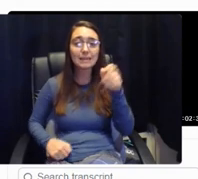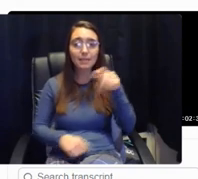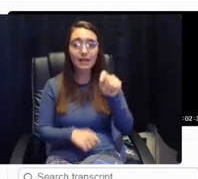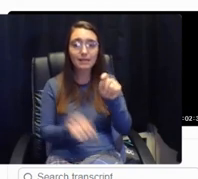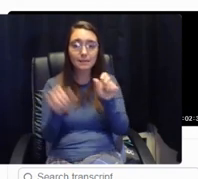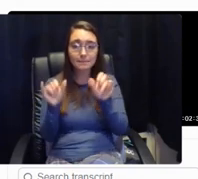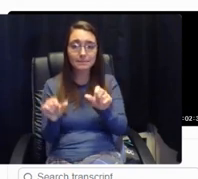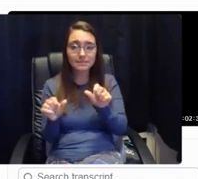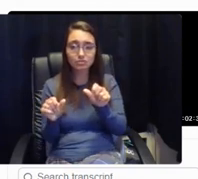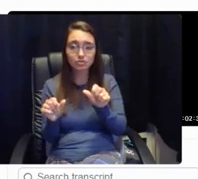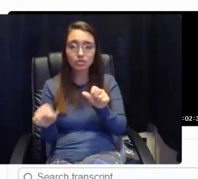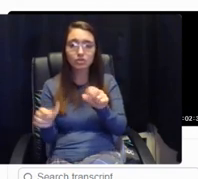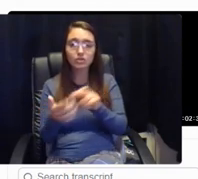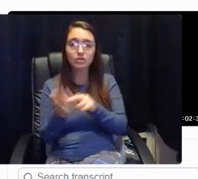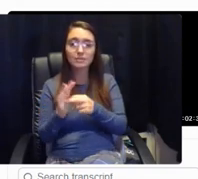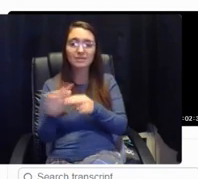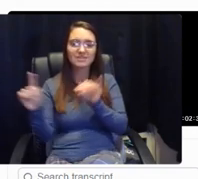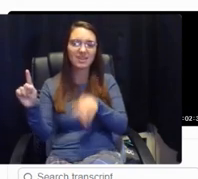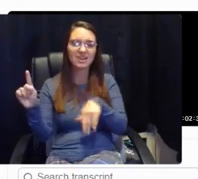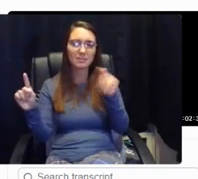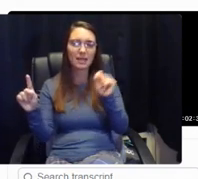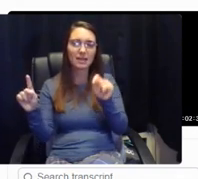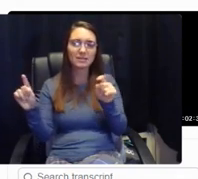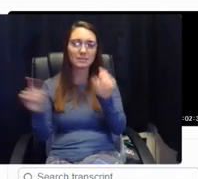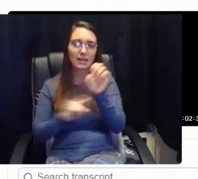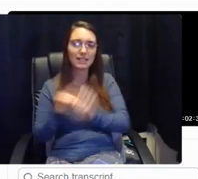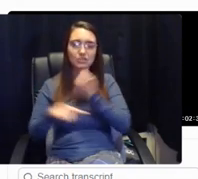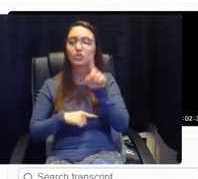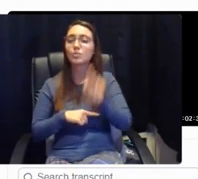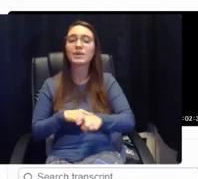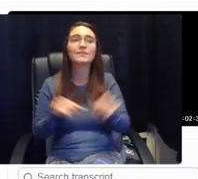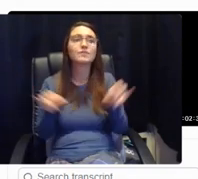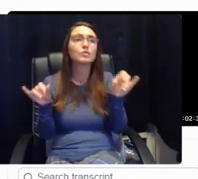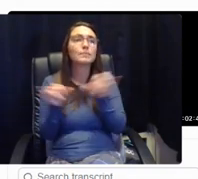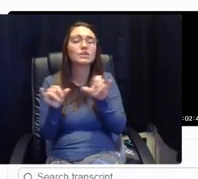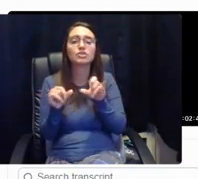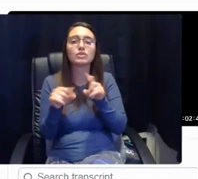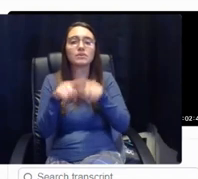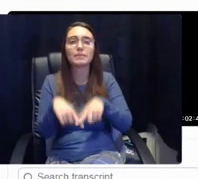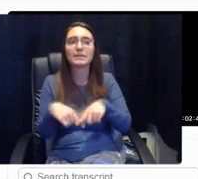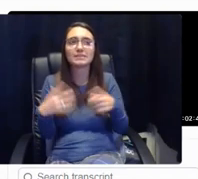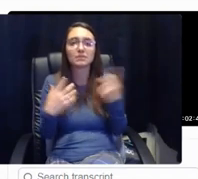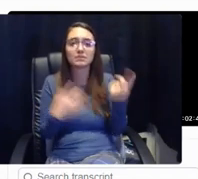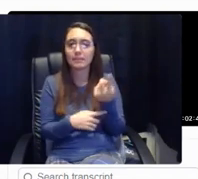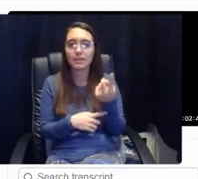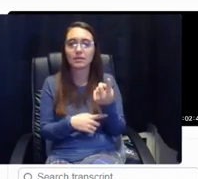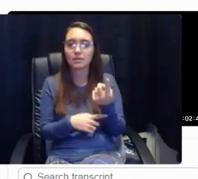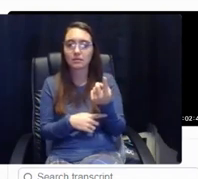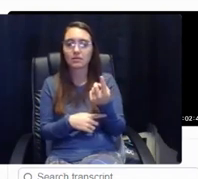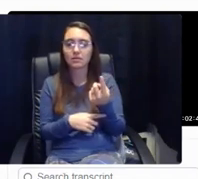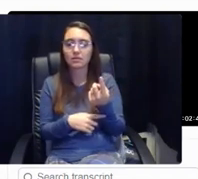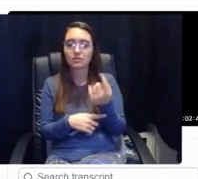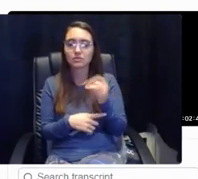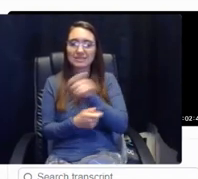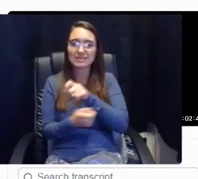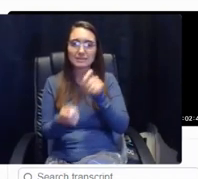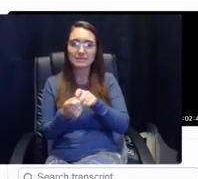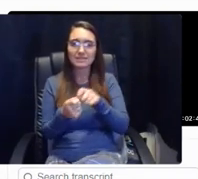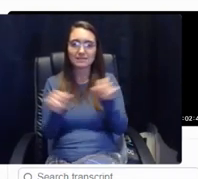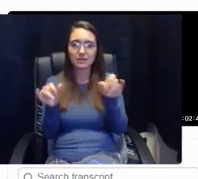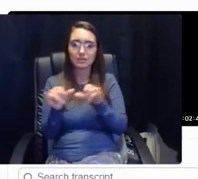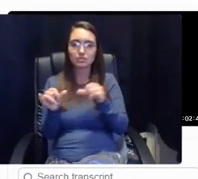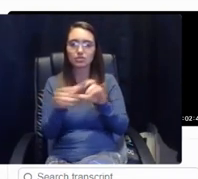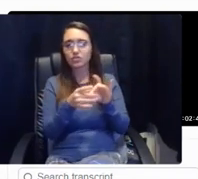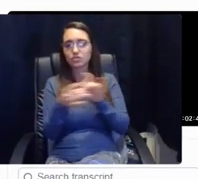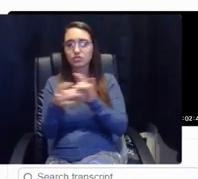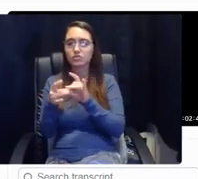just that platinum electrode. We need to measure with respect to something. And that that particular measurement we measure with